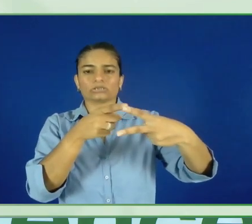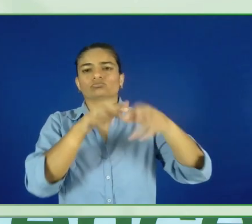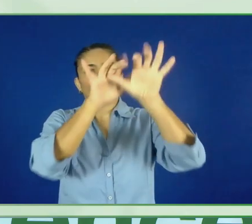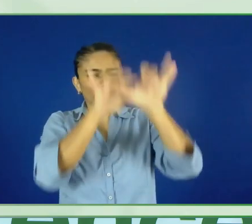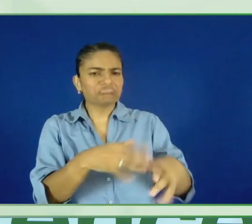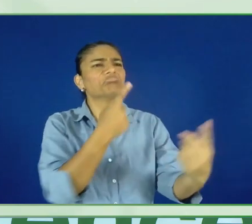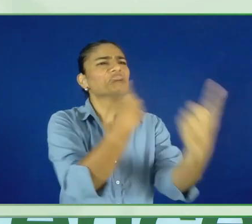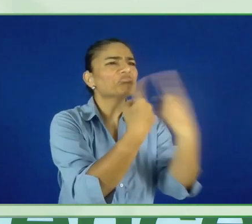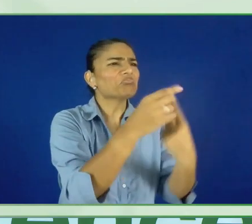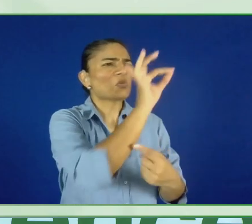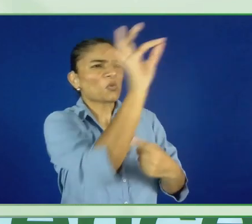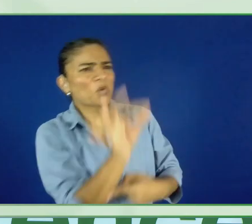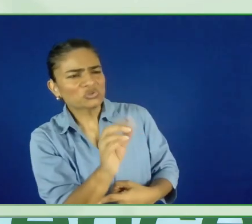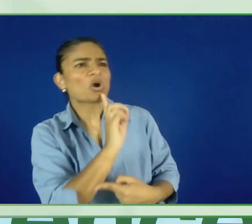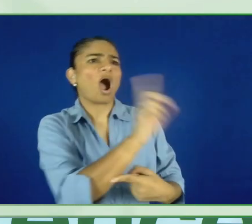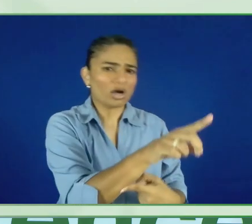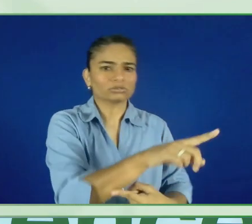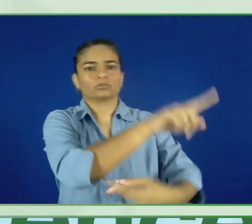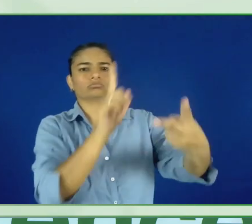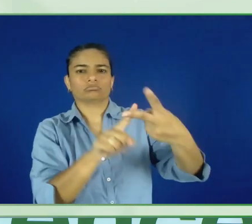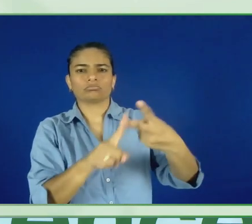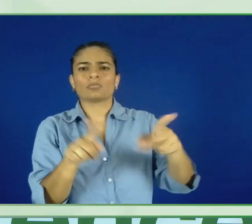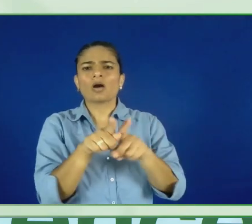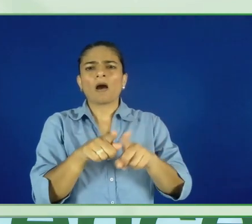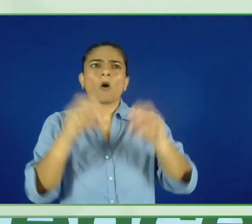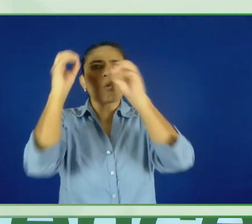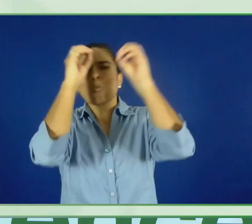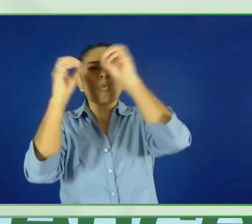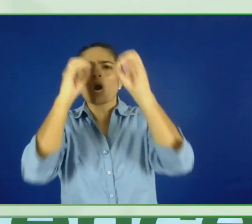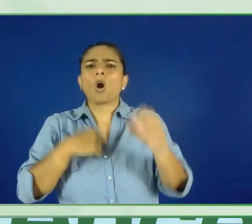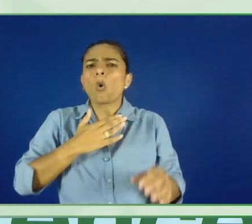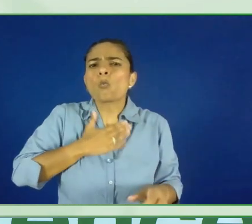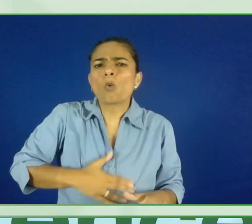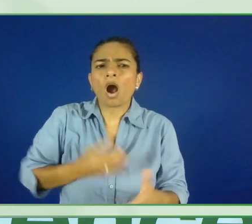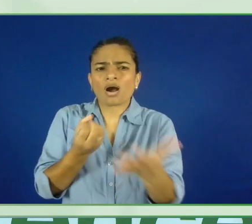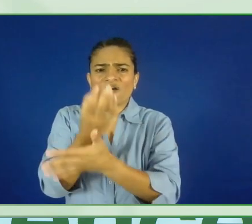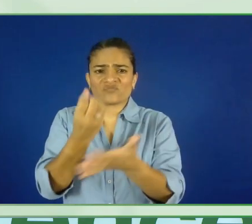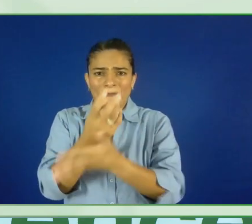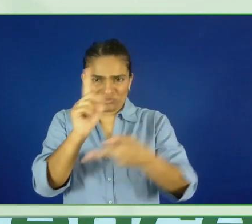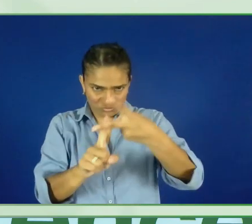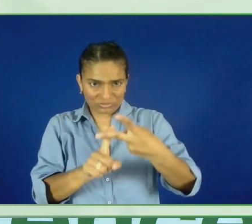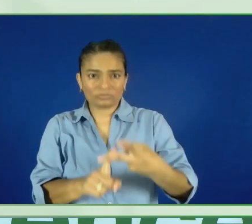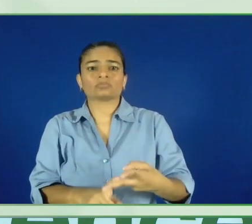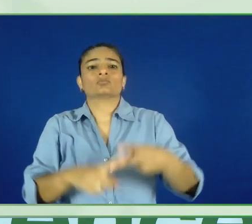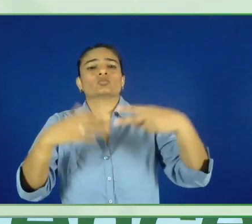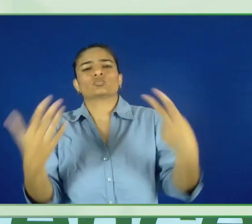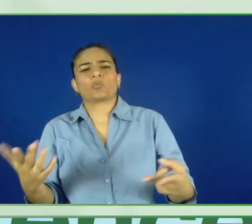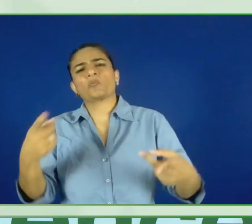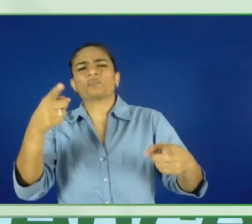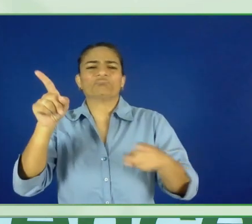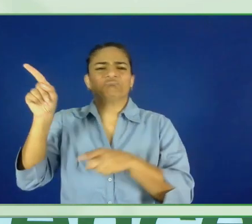the more Google-based search. This is just a glimpse of the vision that